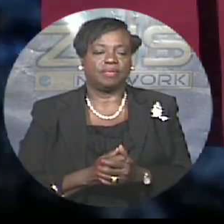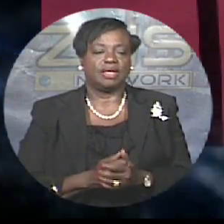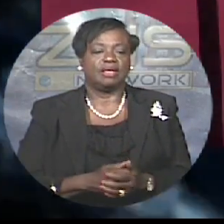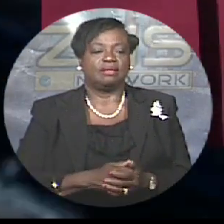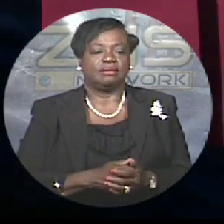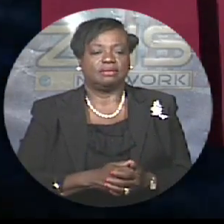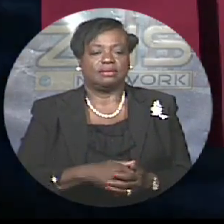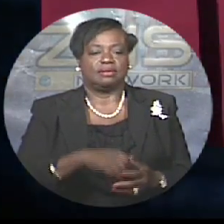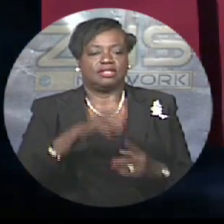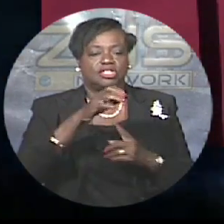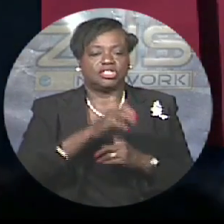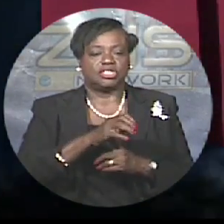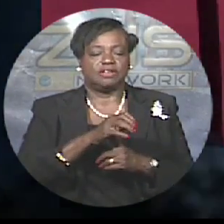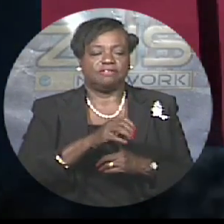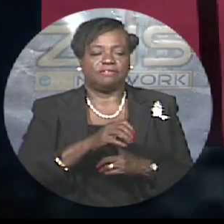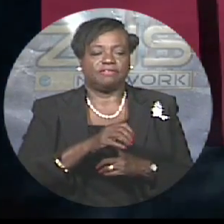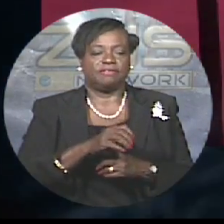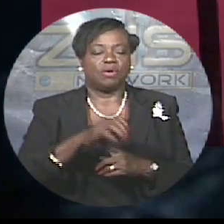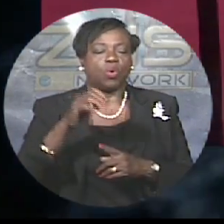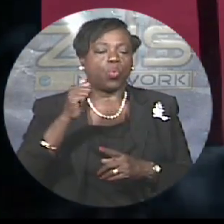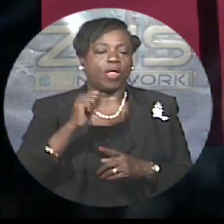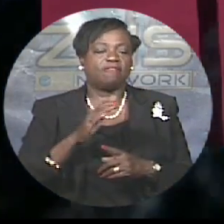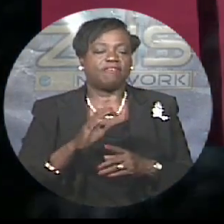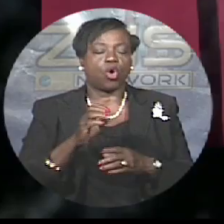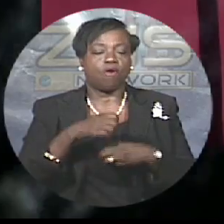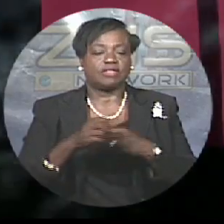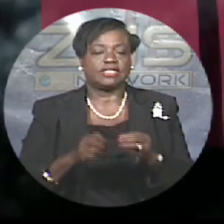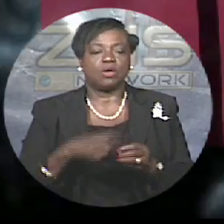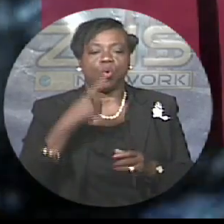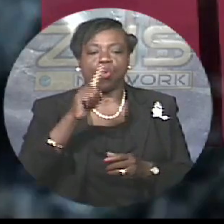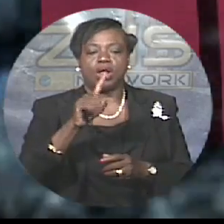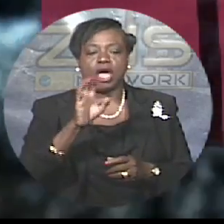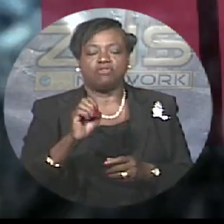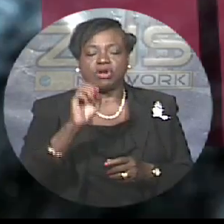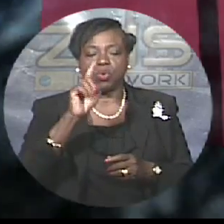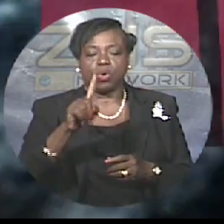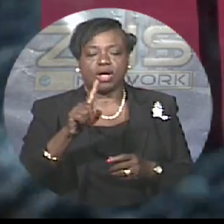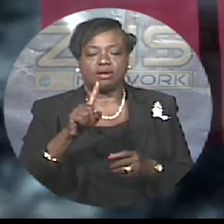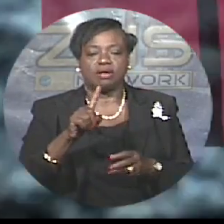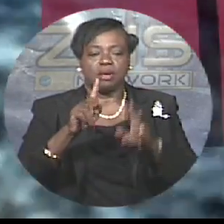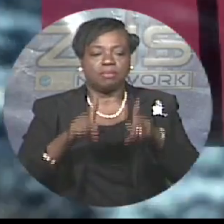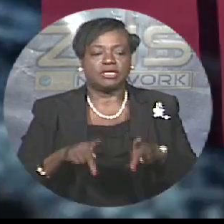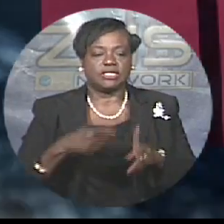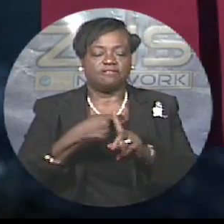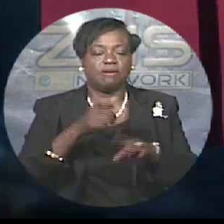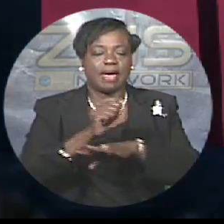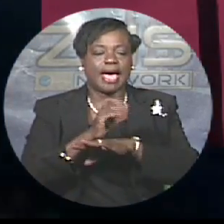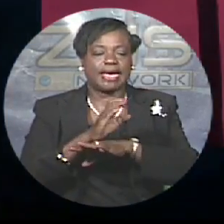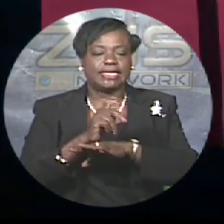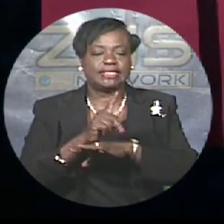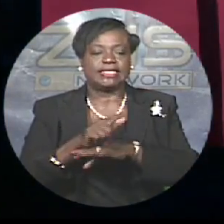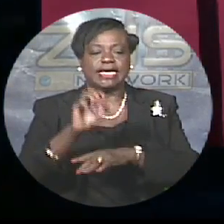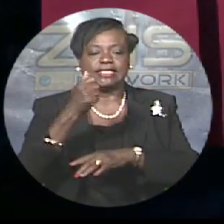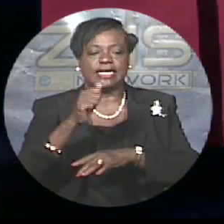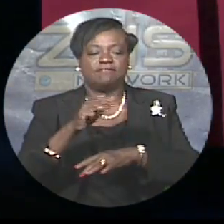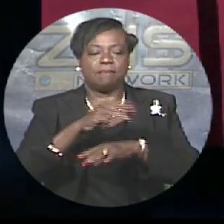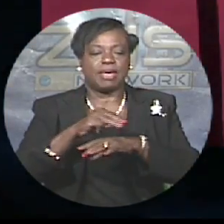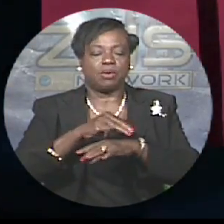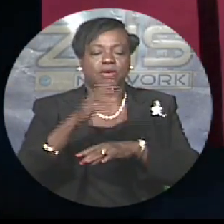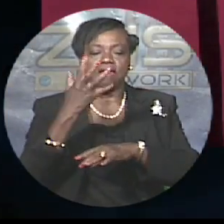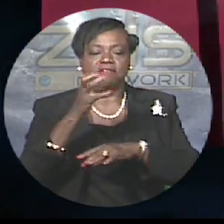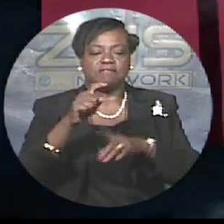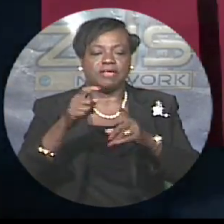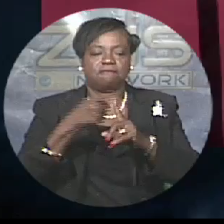Department of Social Services, Wendy Clark, says there are 101 residents from Acklands at the shelter, 10 from Mayaguana, 15